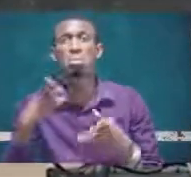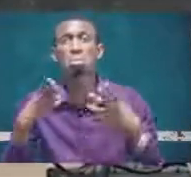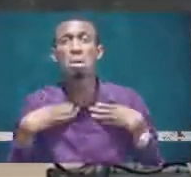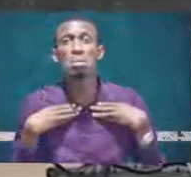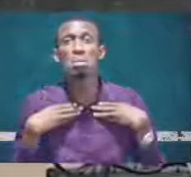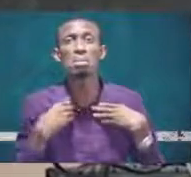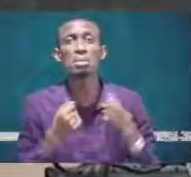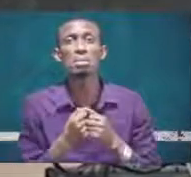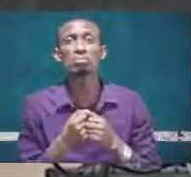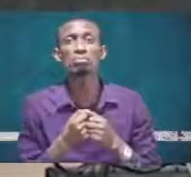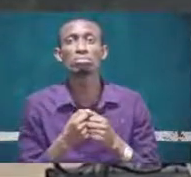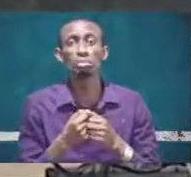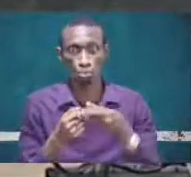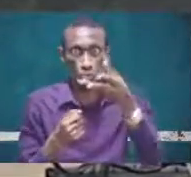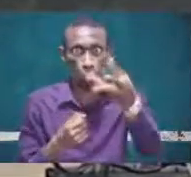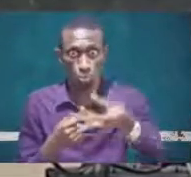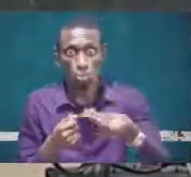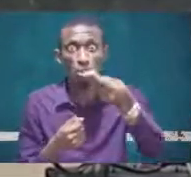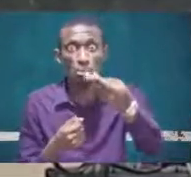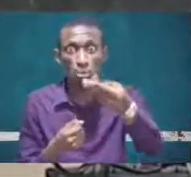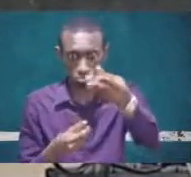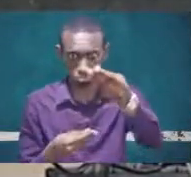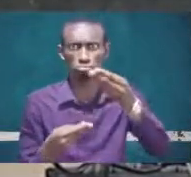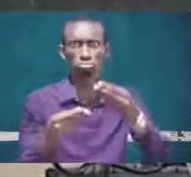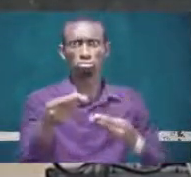medium of exchange is what we call money.